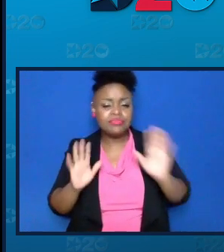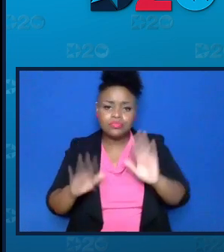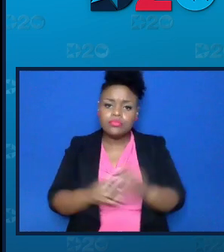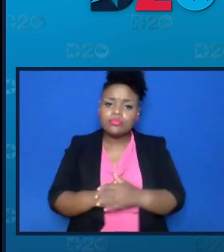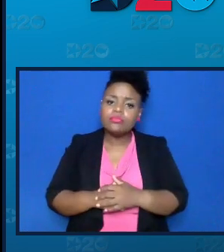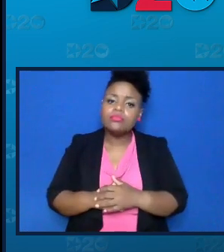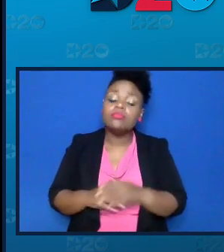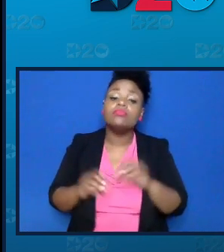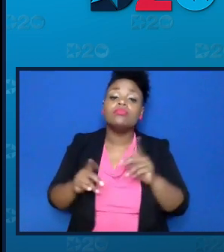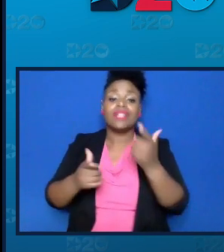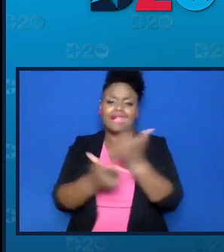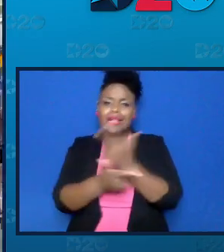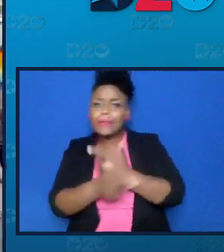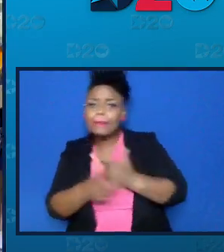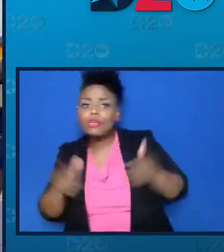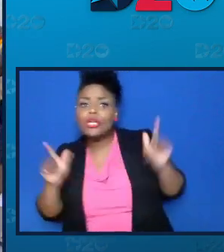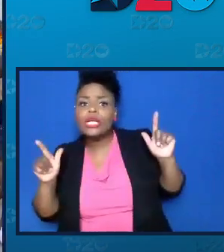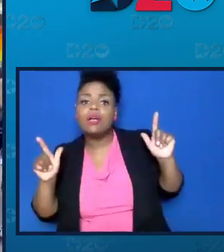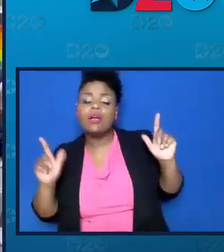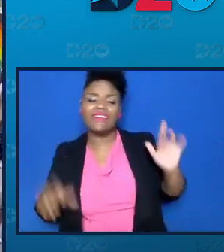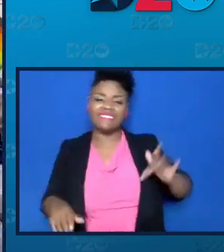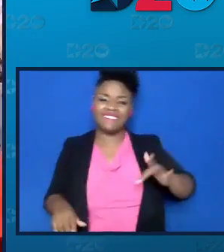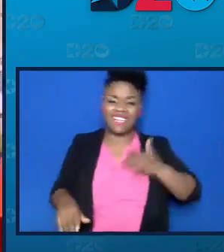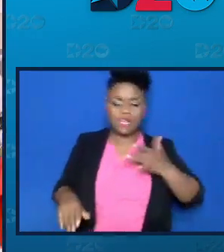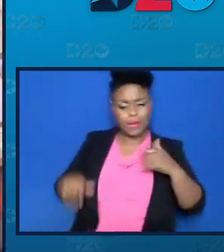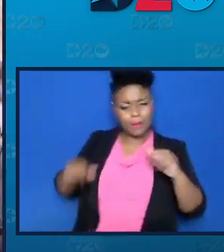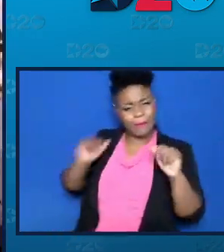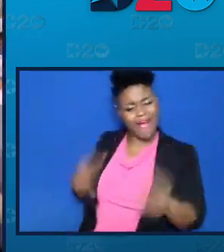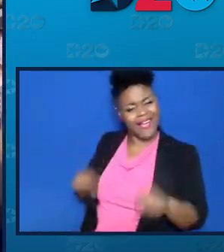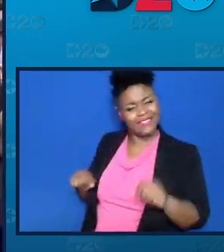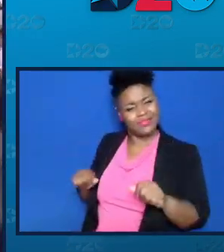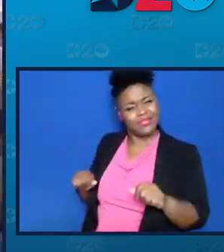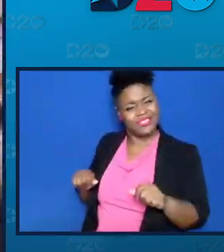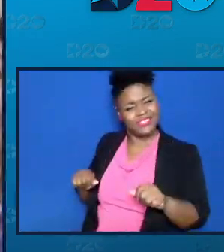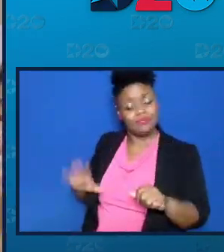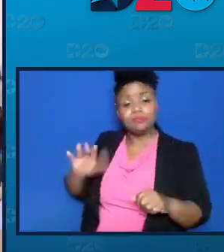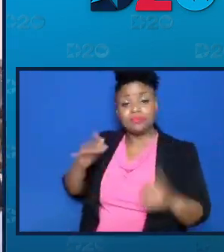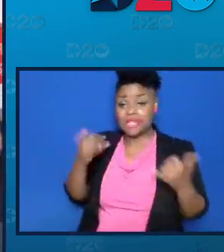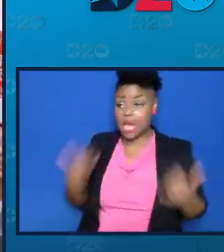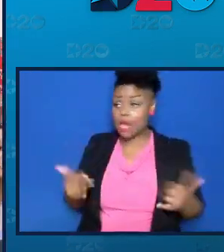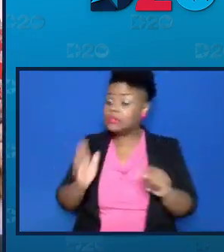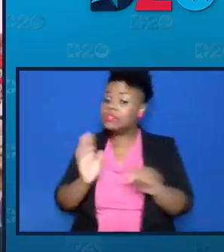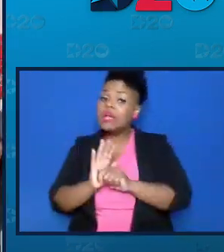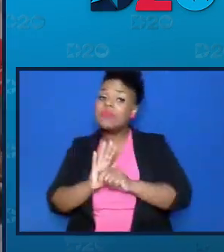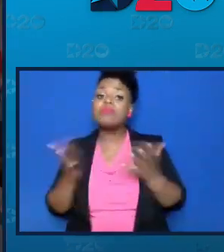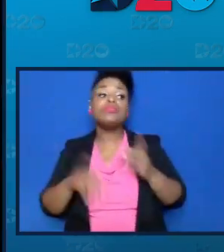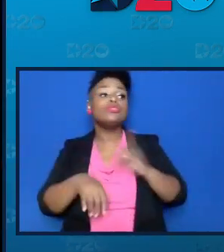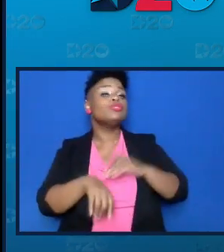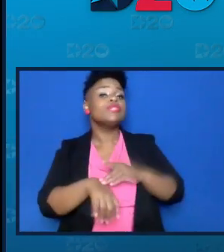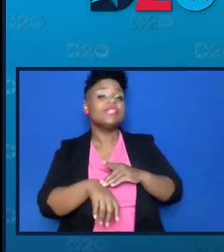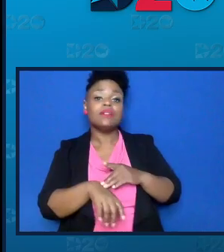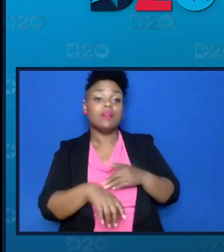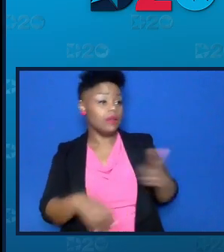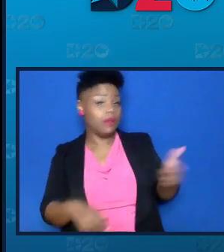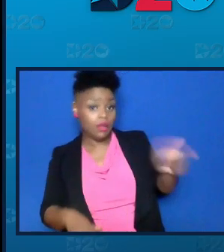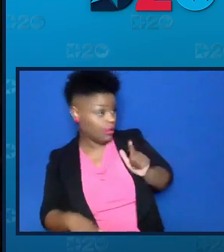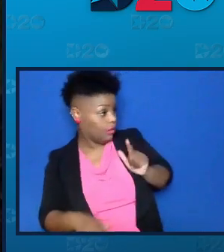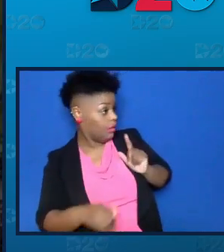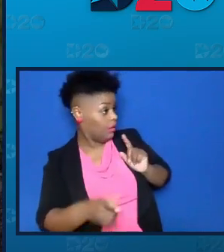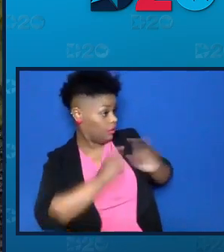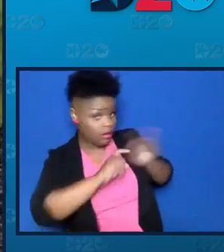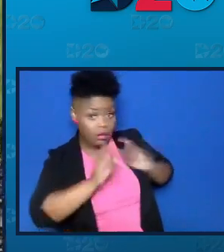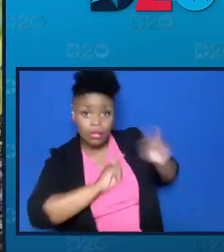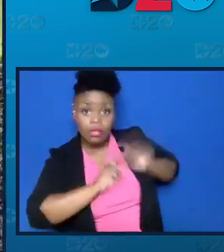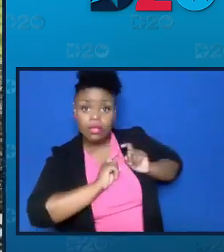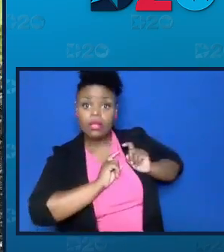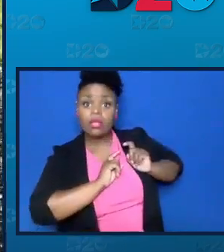of possibility. The task of our time is to make sure those gifts are available not just to folks who look like